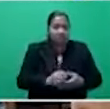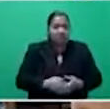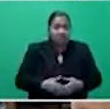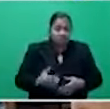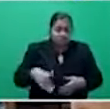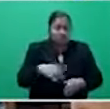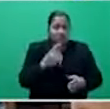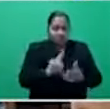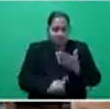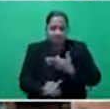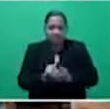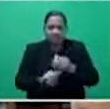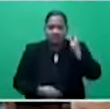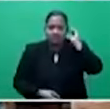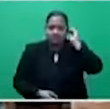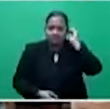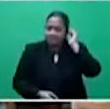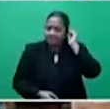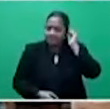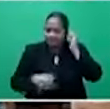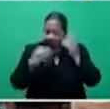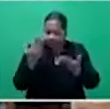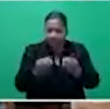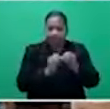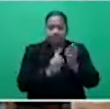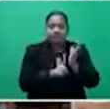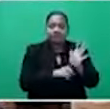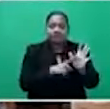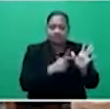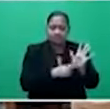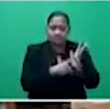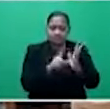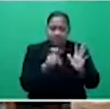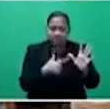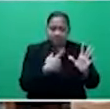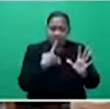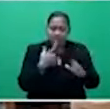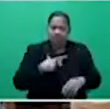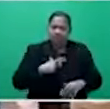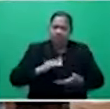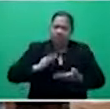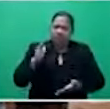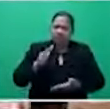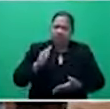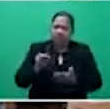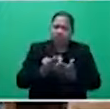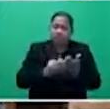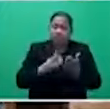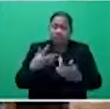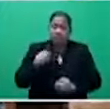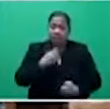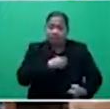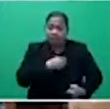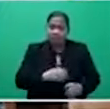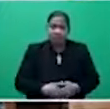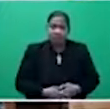happening. The Honourable Bulana Uda said, oh, why is this increased budget for RFMF? Is Fiji going to be